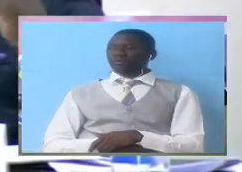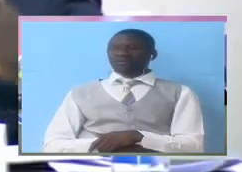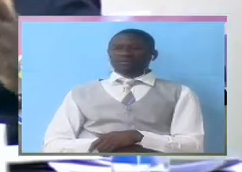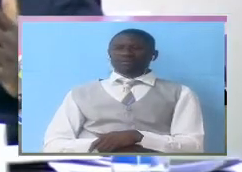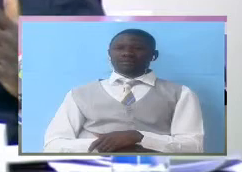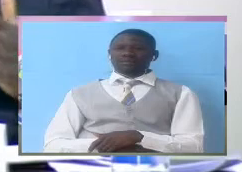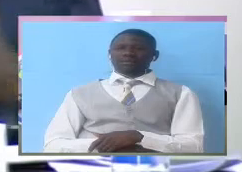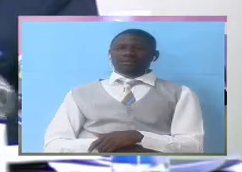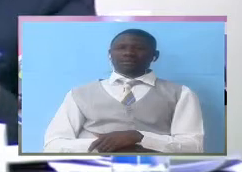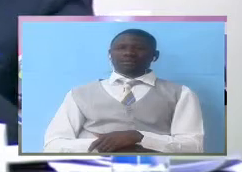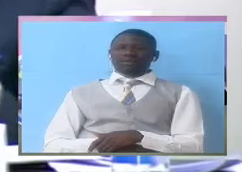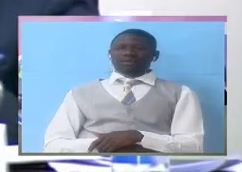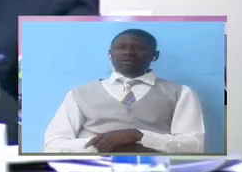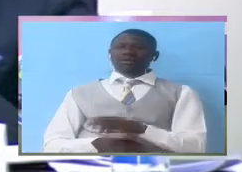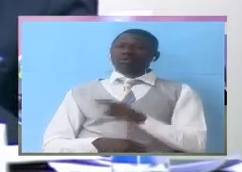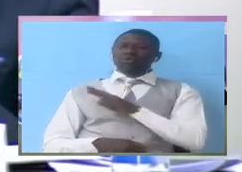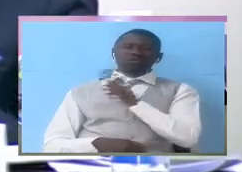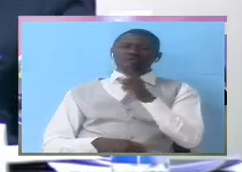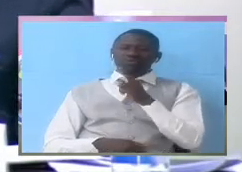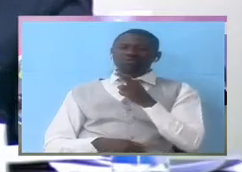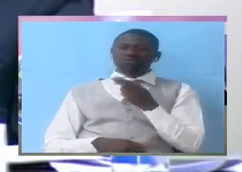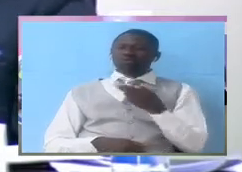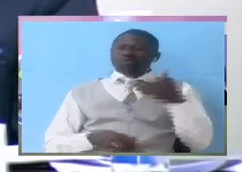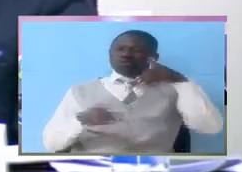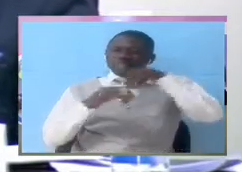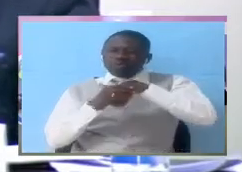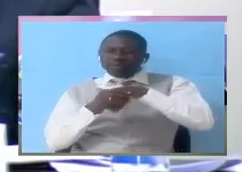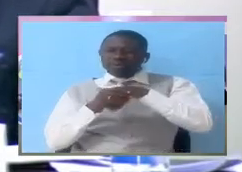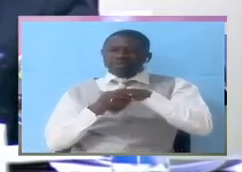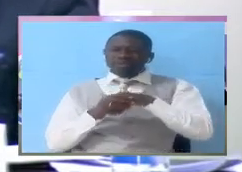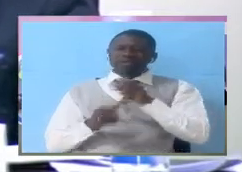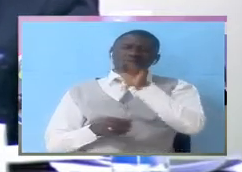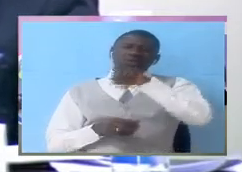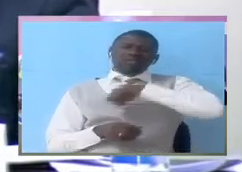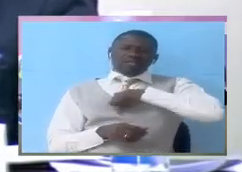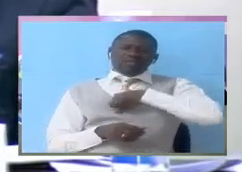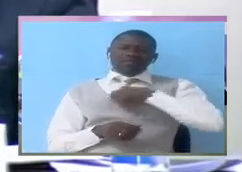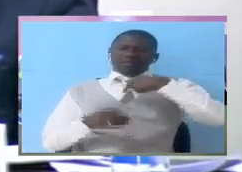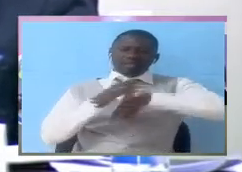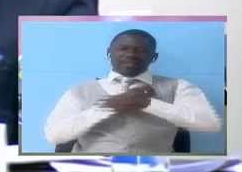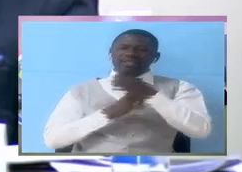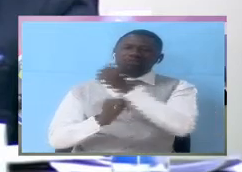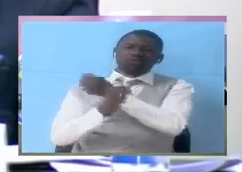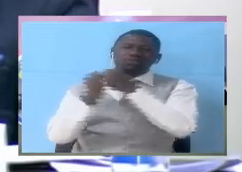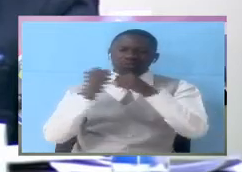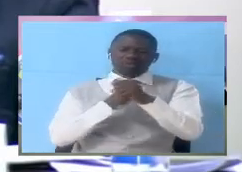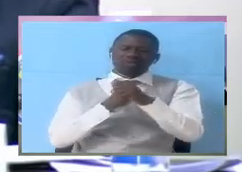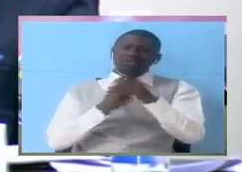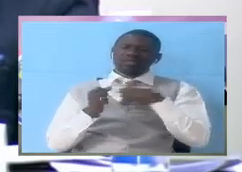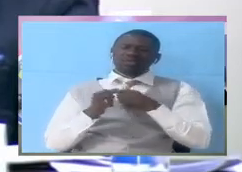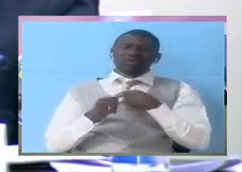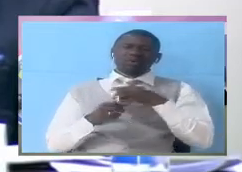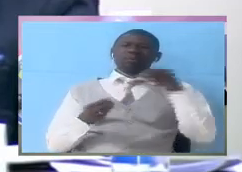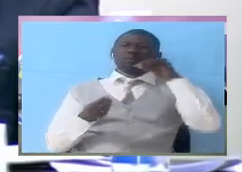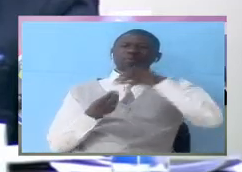Don't box yourself in a situation on a point that is not so significant.